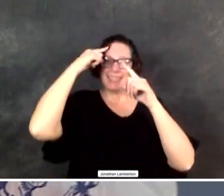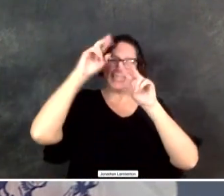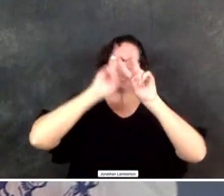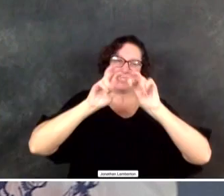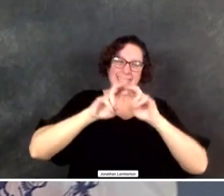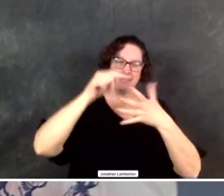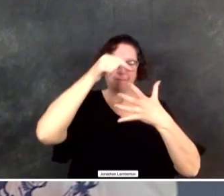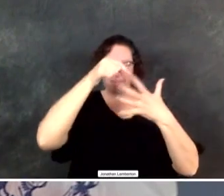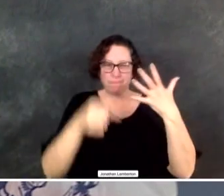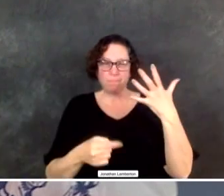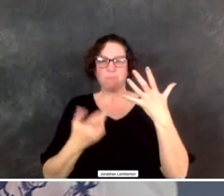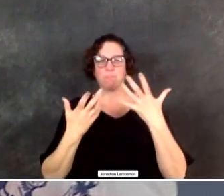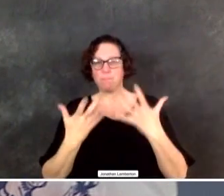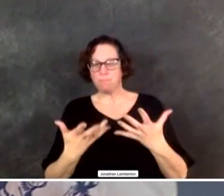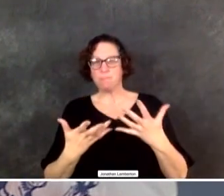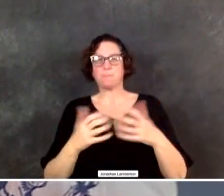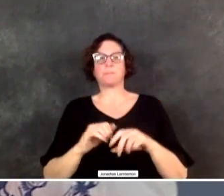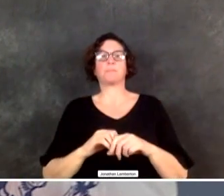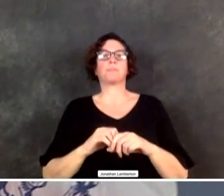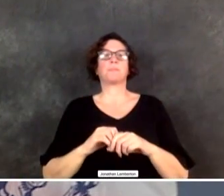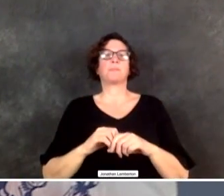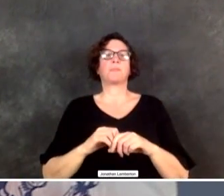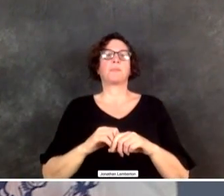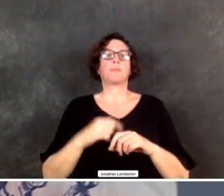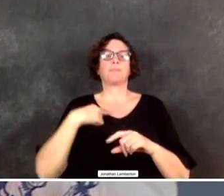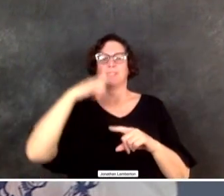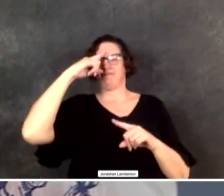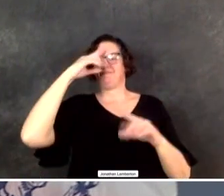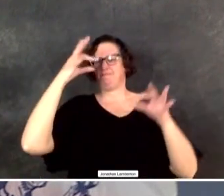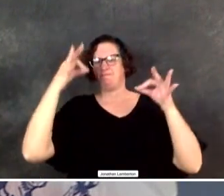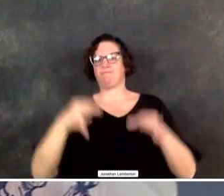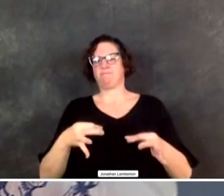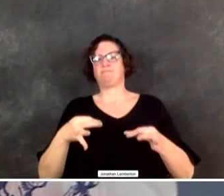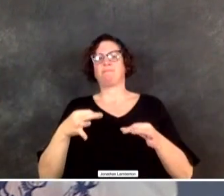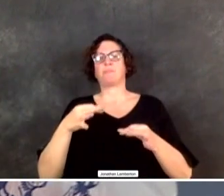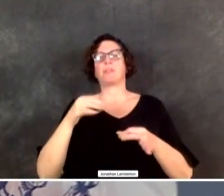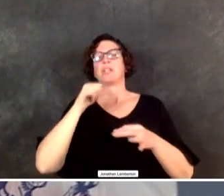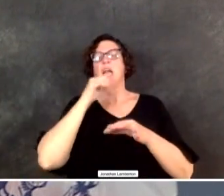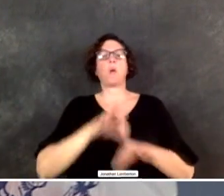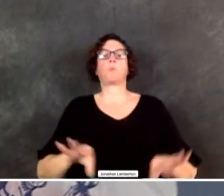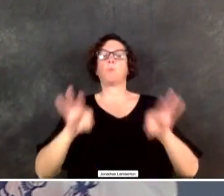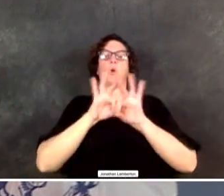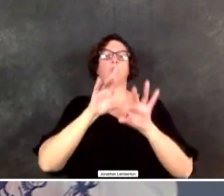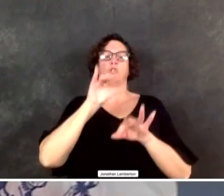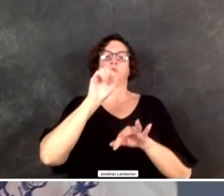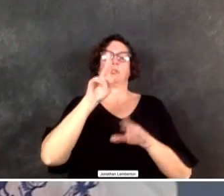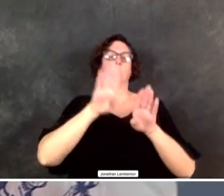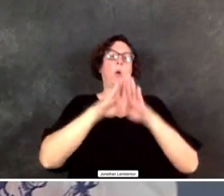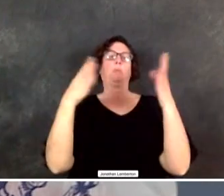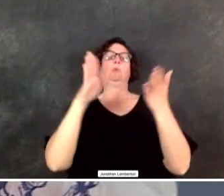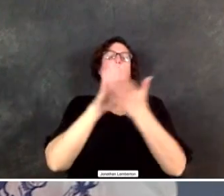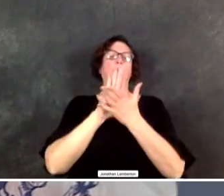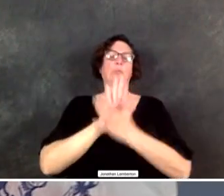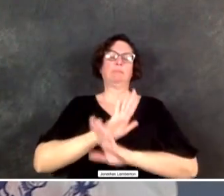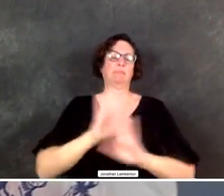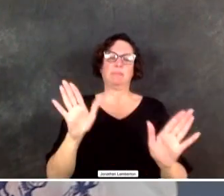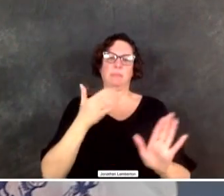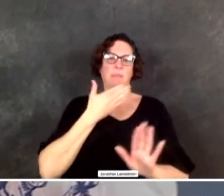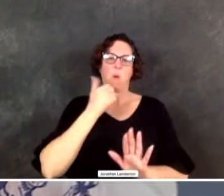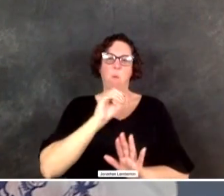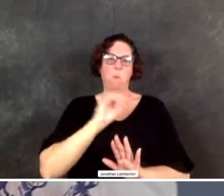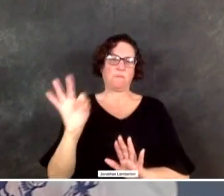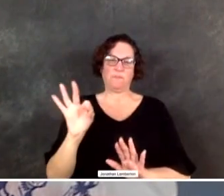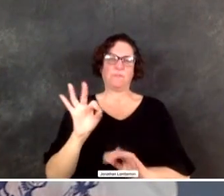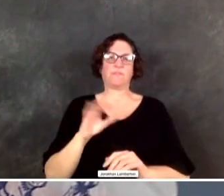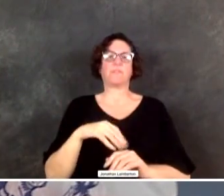then ultimately what Dr. Fauci said, it became clear to me last night that this was the right thing to do. And of course, we wanted